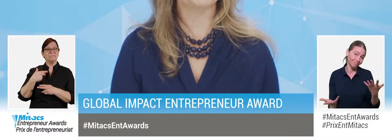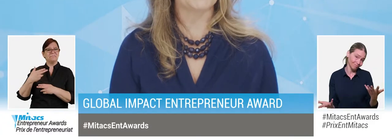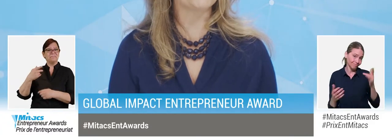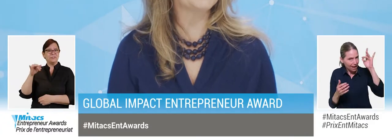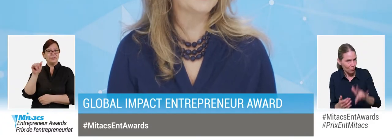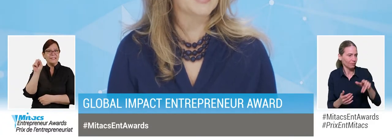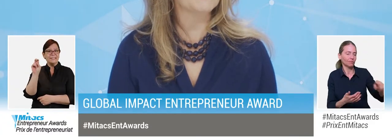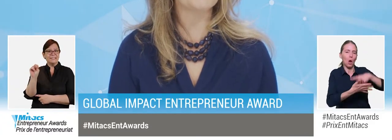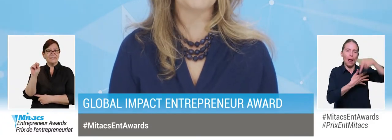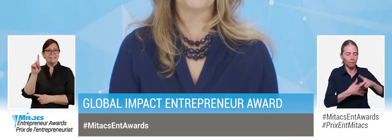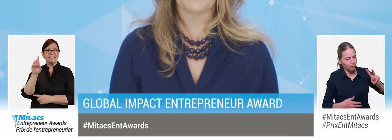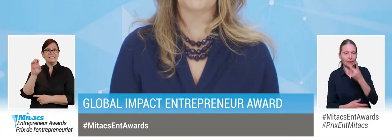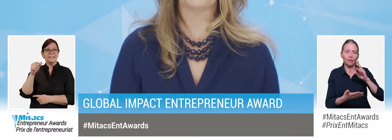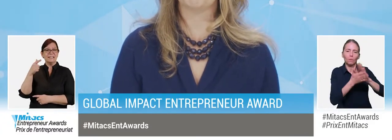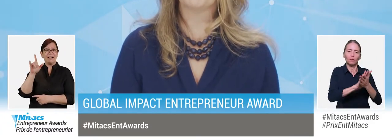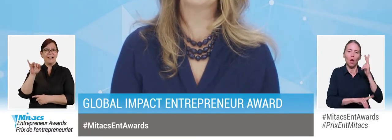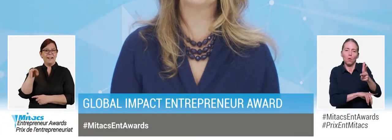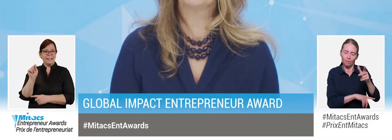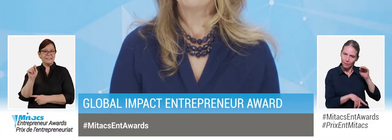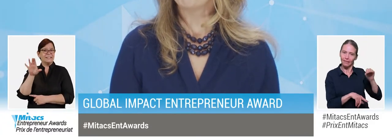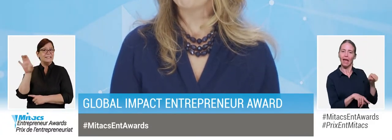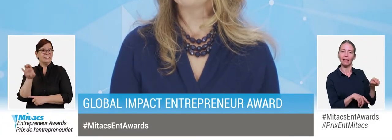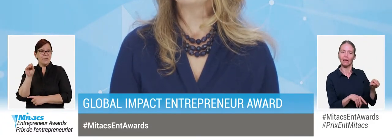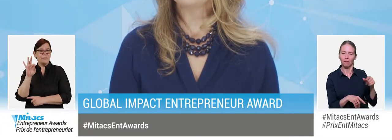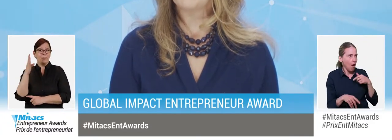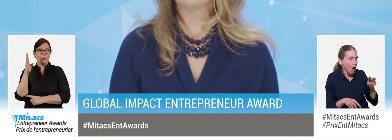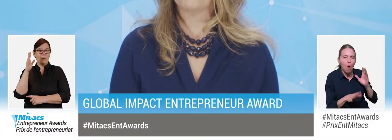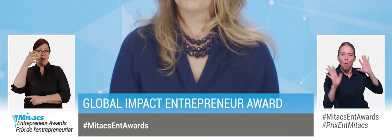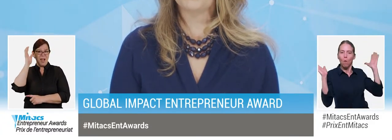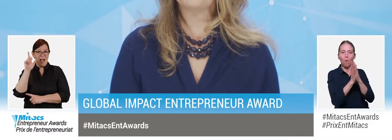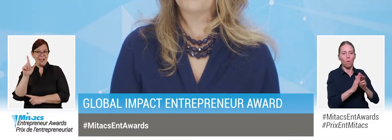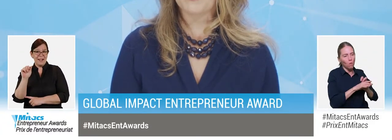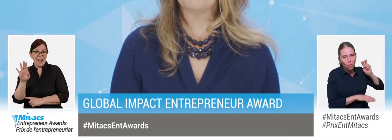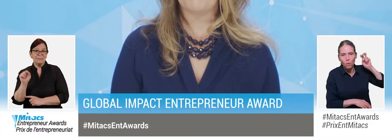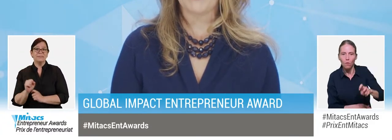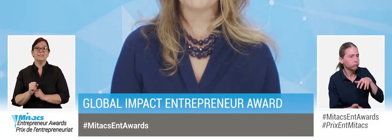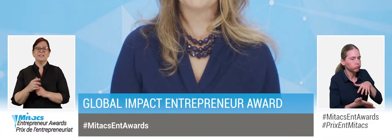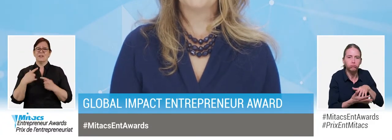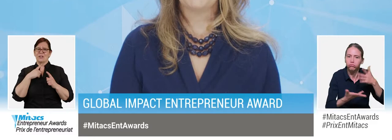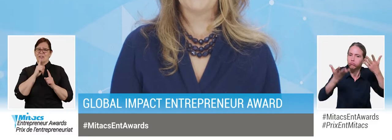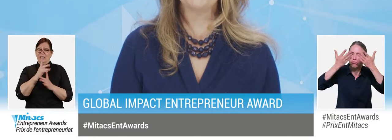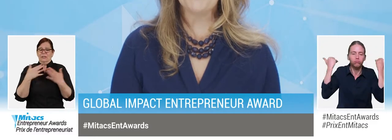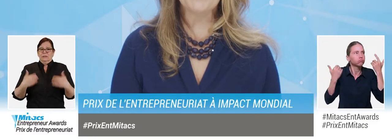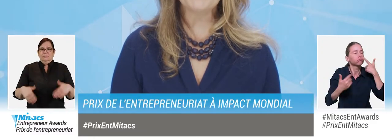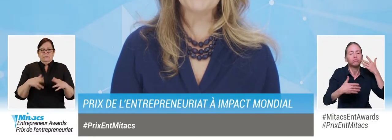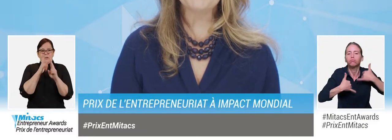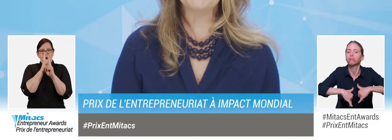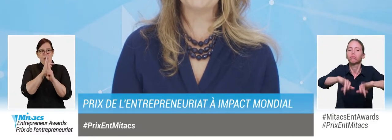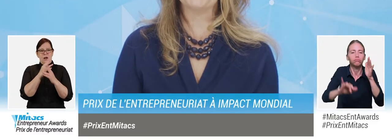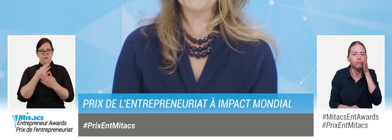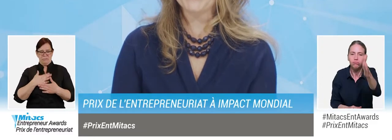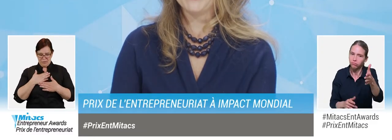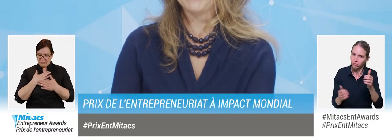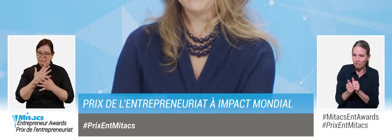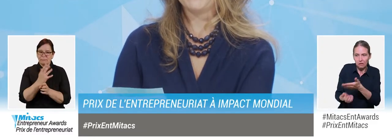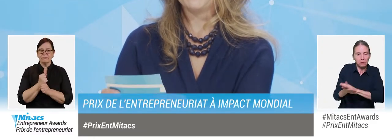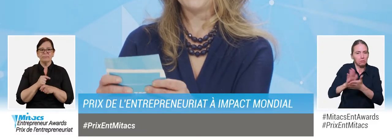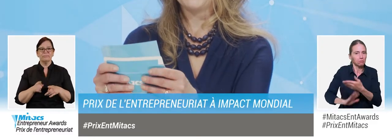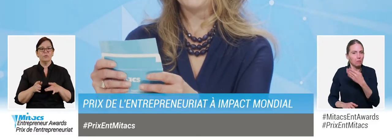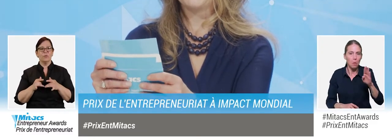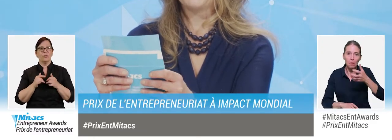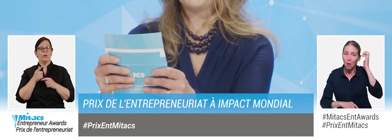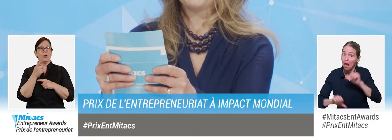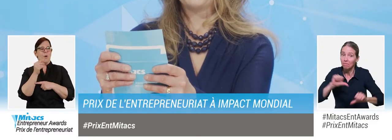demonstrates the potential to scale to international markets or have a worldwide effect. And the honor goes to